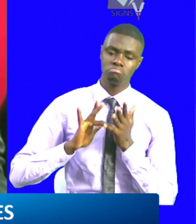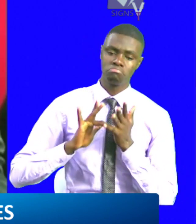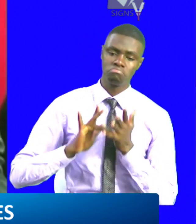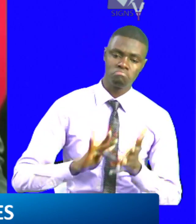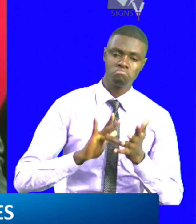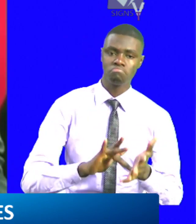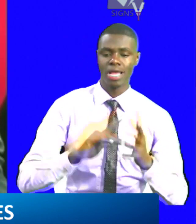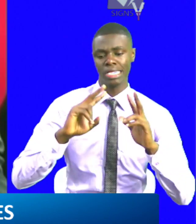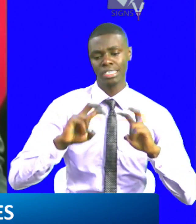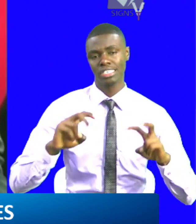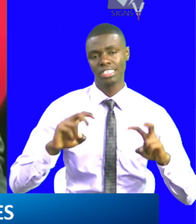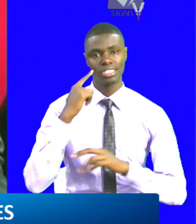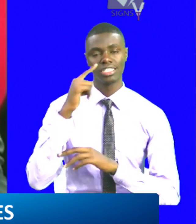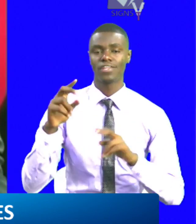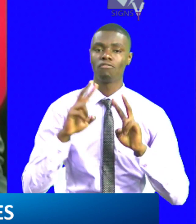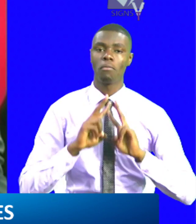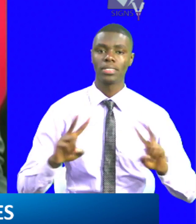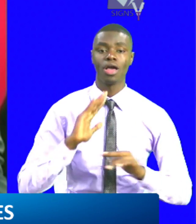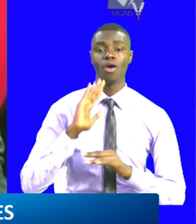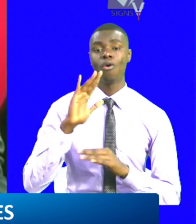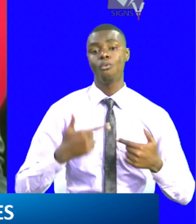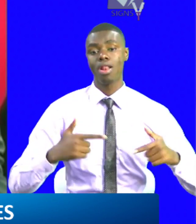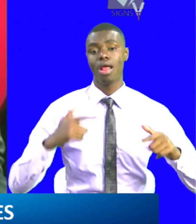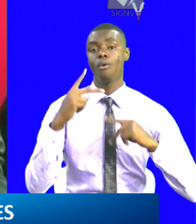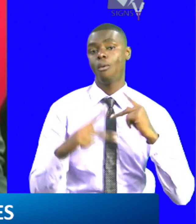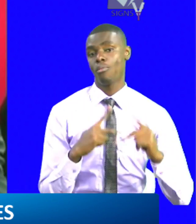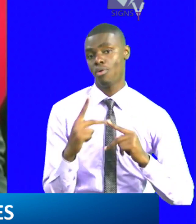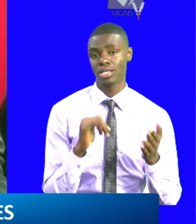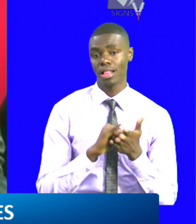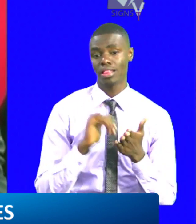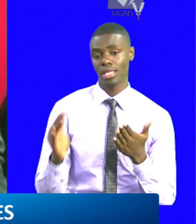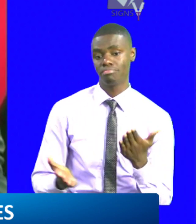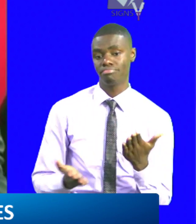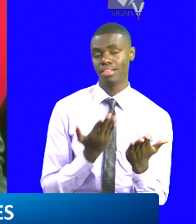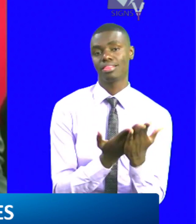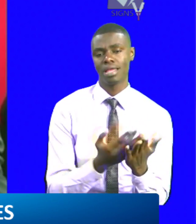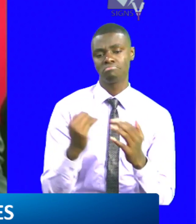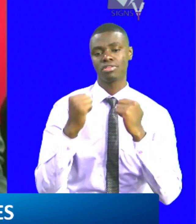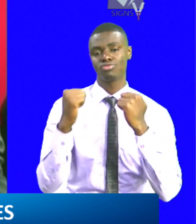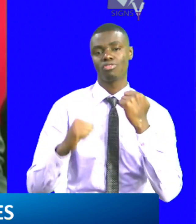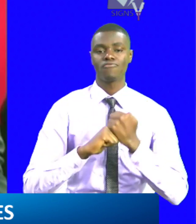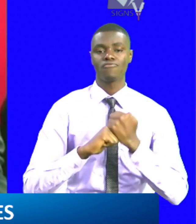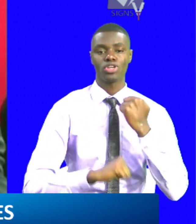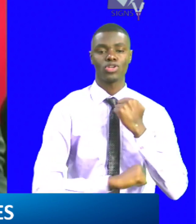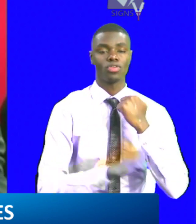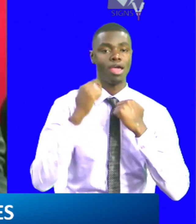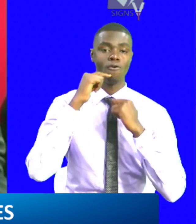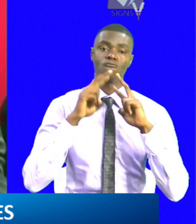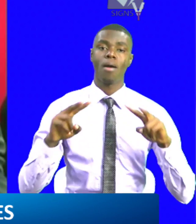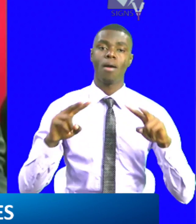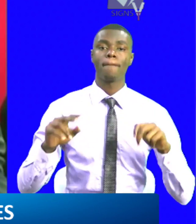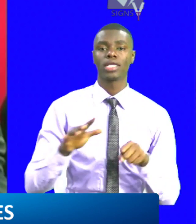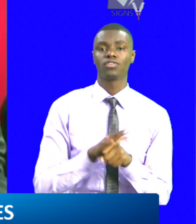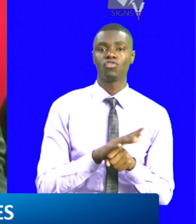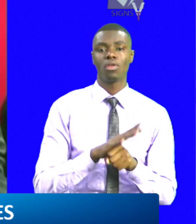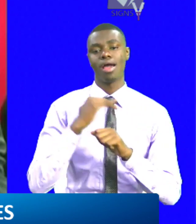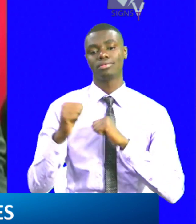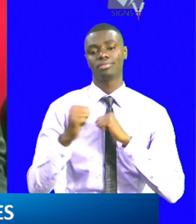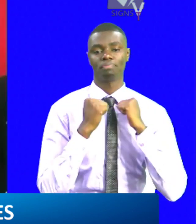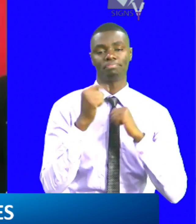IGAD quartet heads of state and the government have implored parties involved in the Sudan conflict to